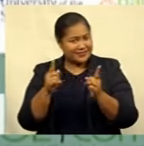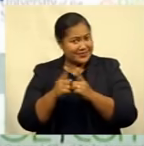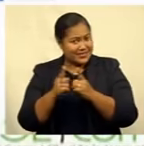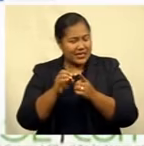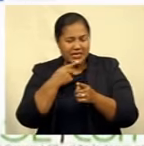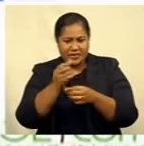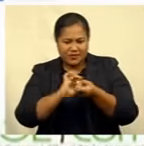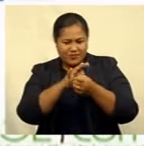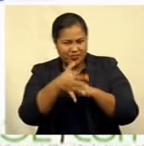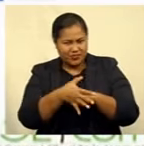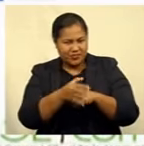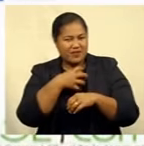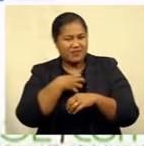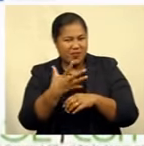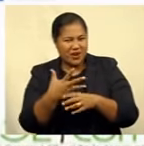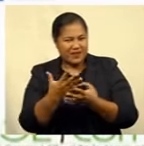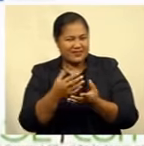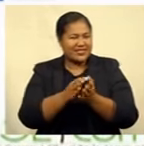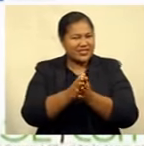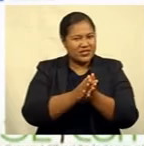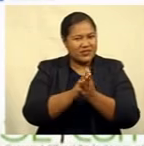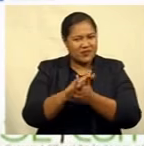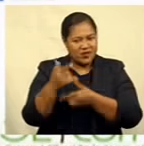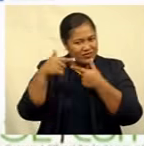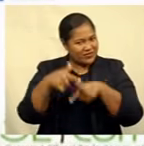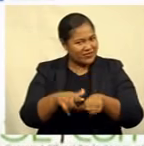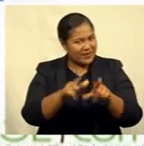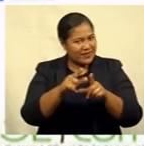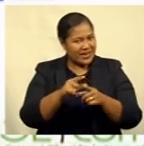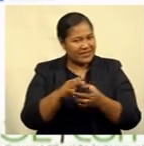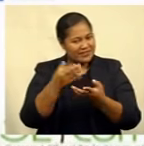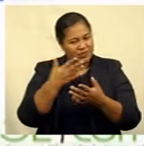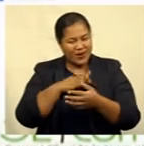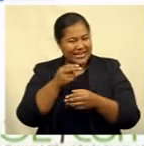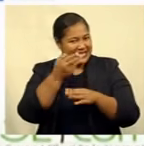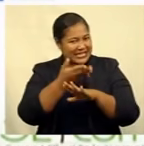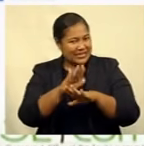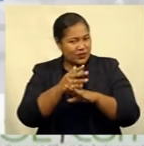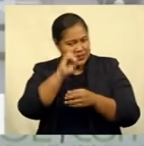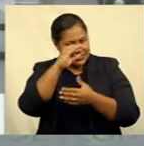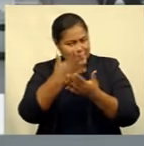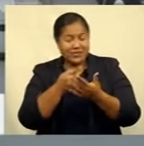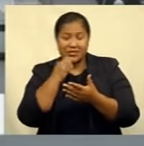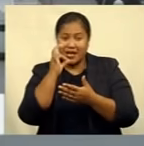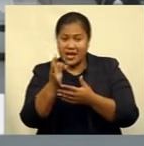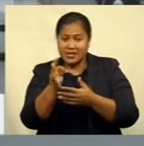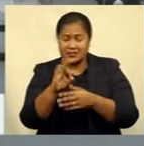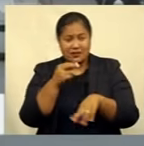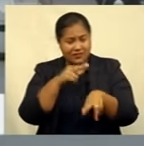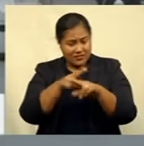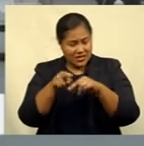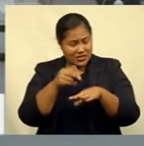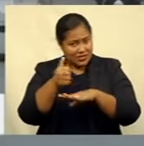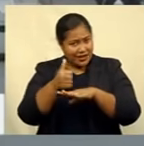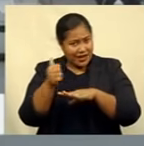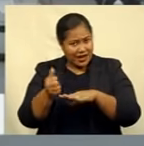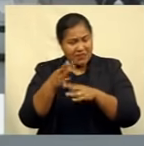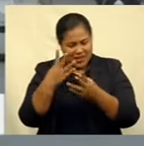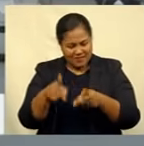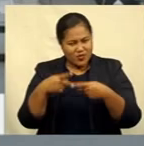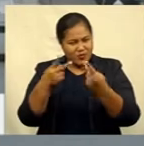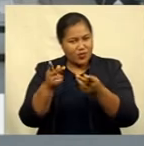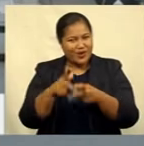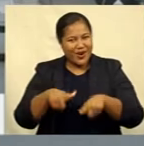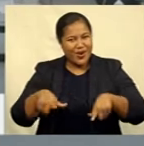also triggered more interest from travelers demanding new experiences. He adds the Fijian government is focused on promoting local produce in